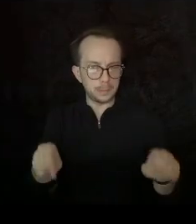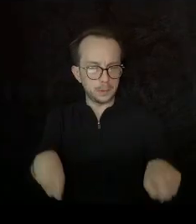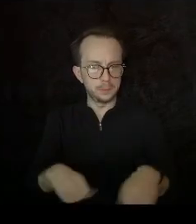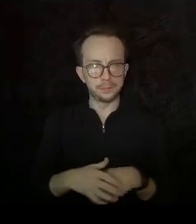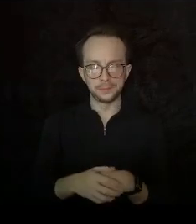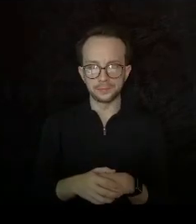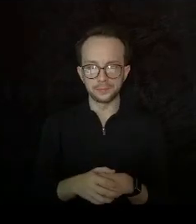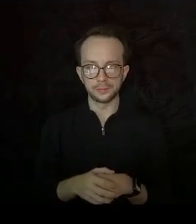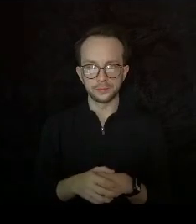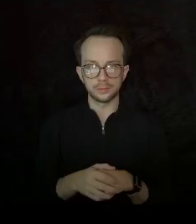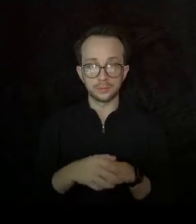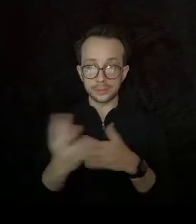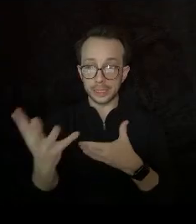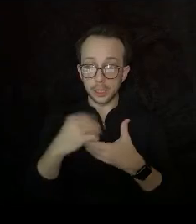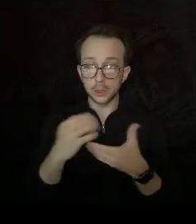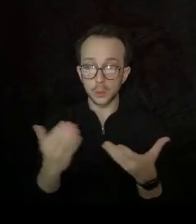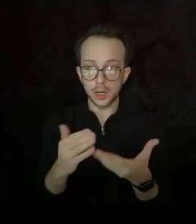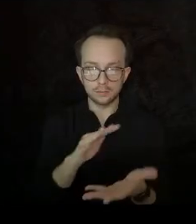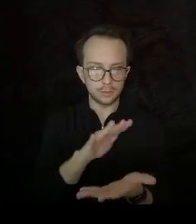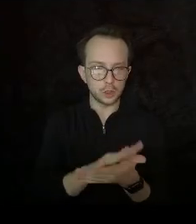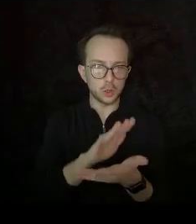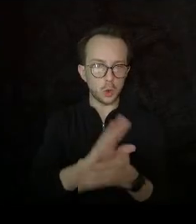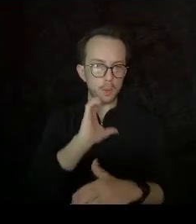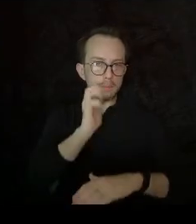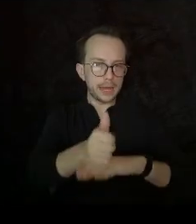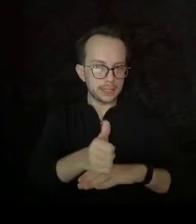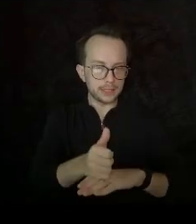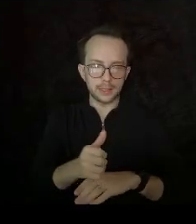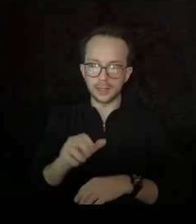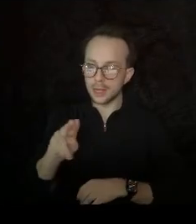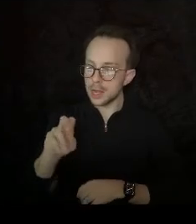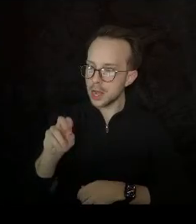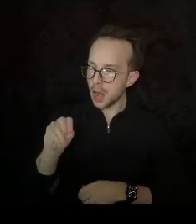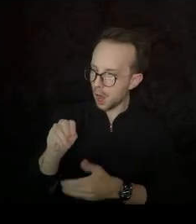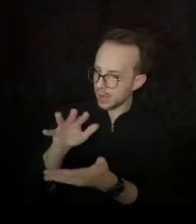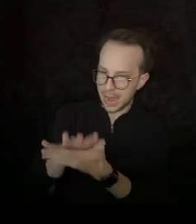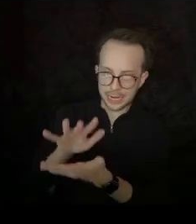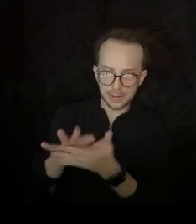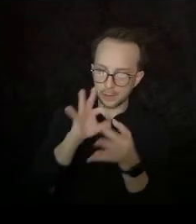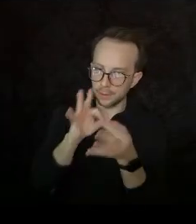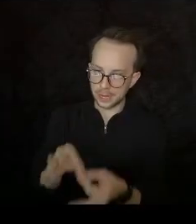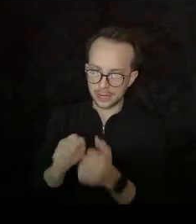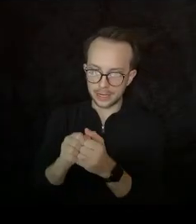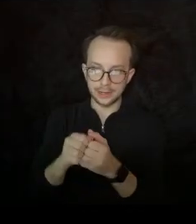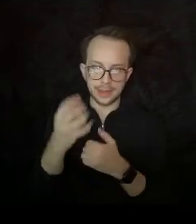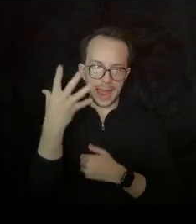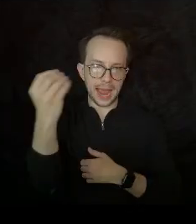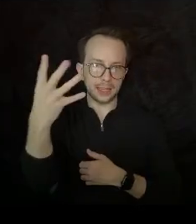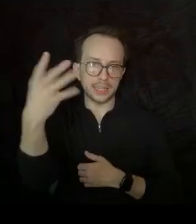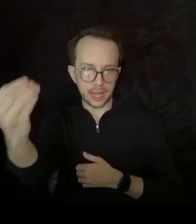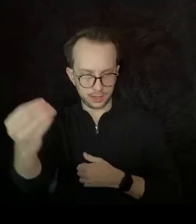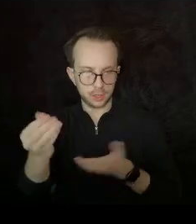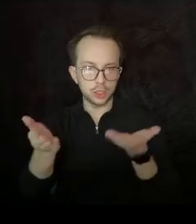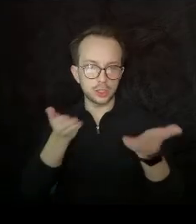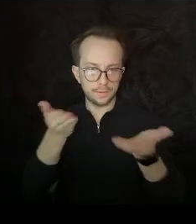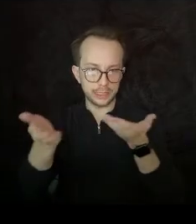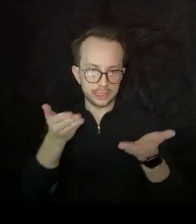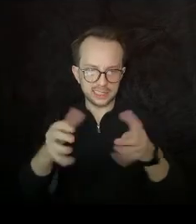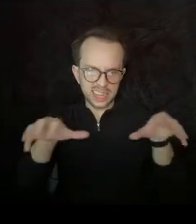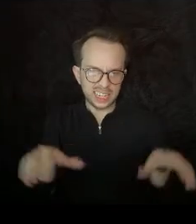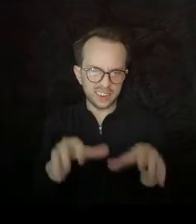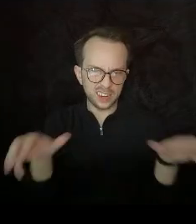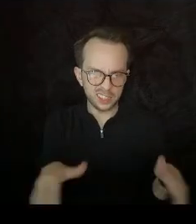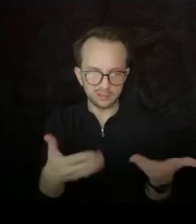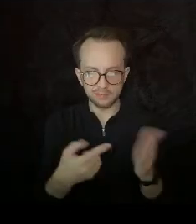It includes school-based, non-academic, and extracurricular services and activities. For